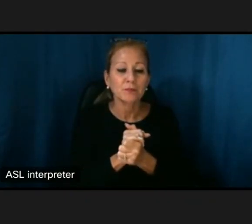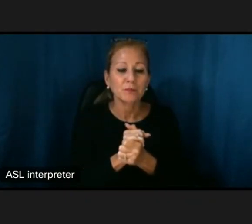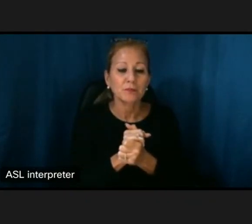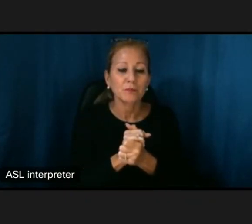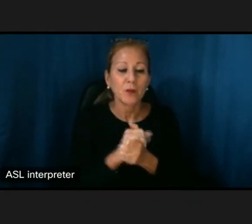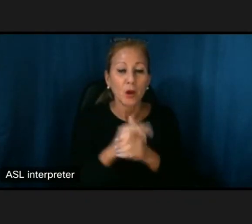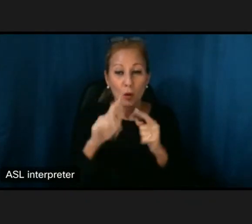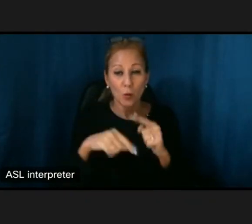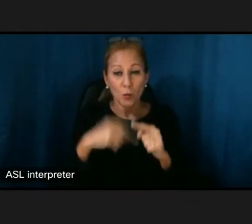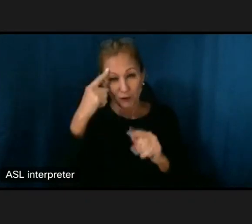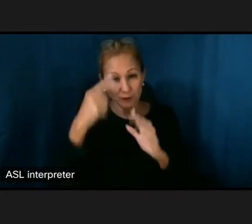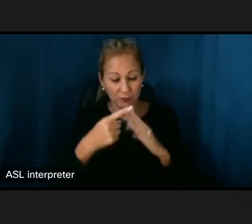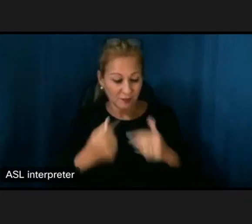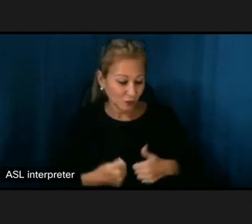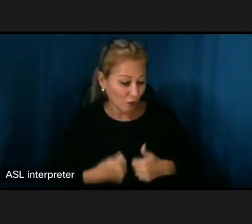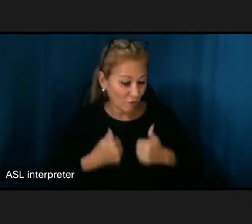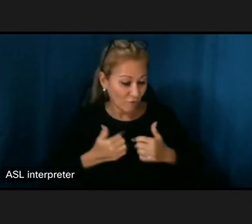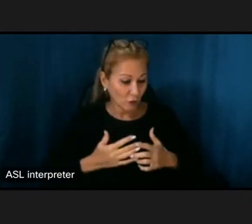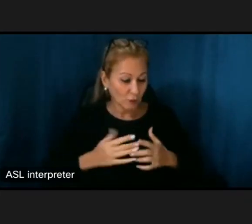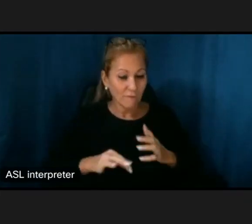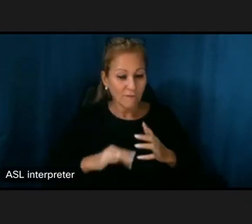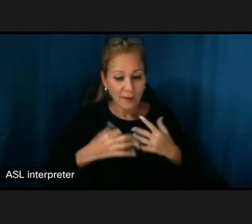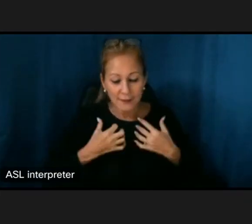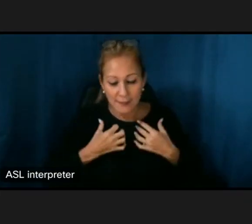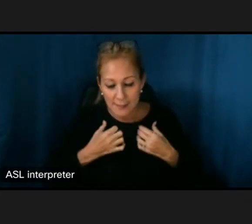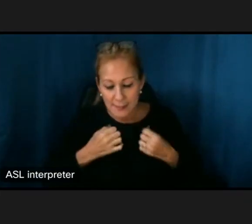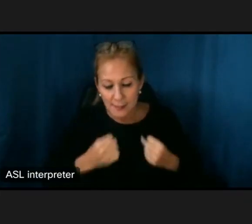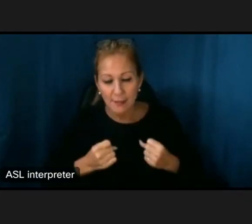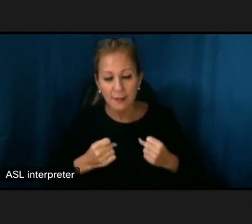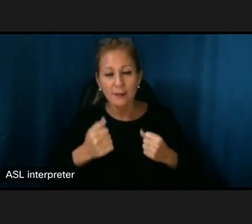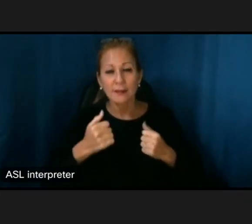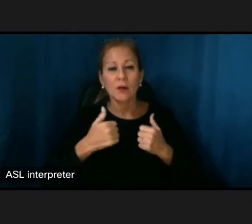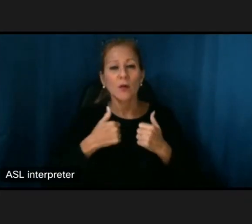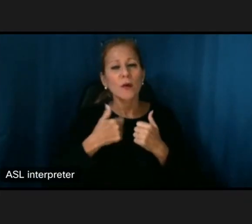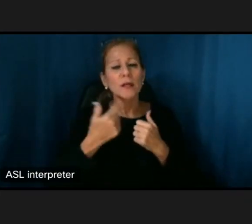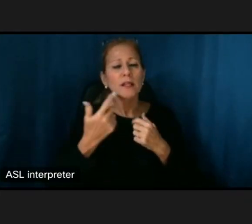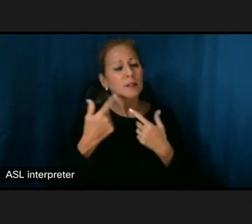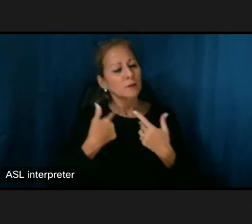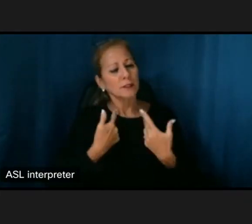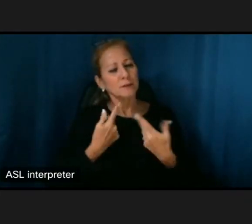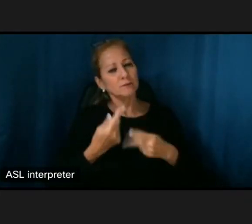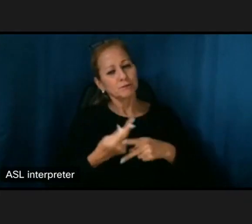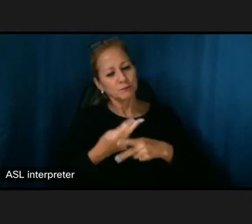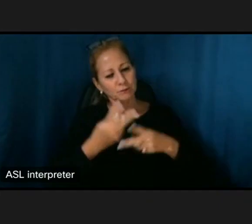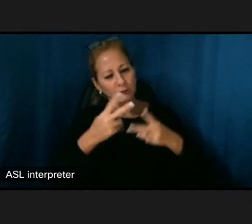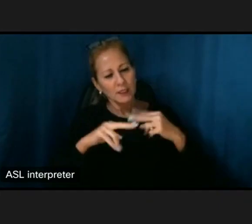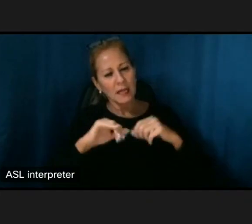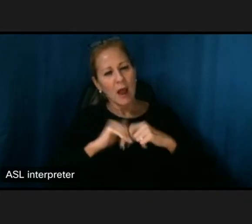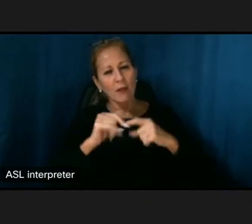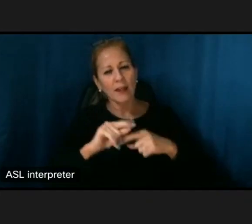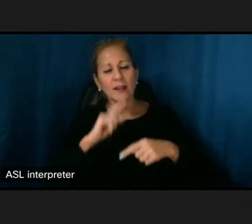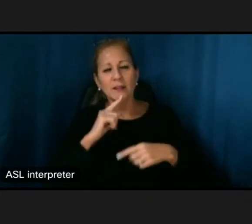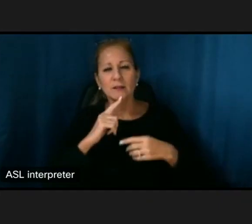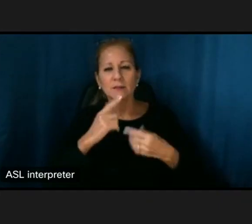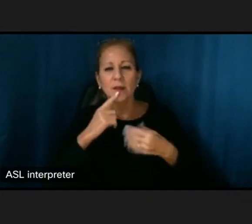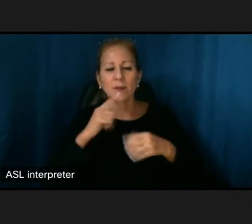when survivors find healing, we are looking at how that can then break intergenerational cycles